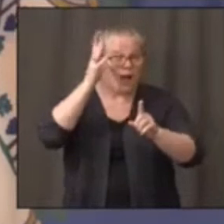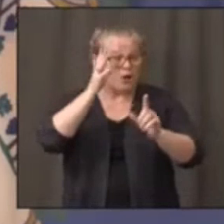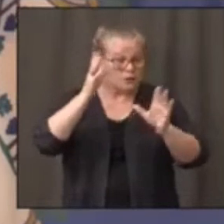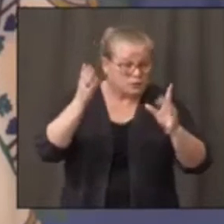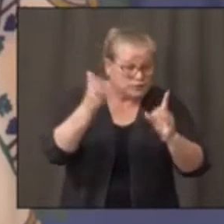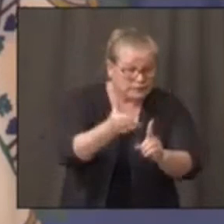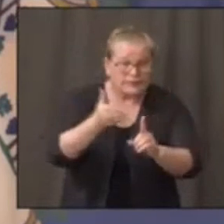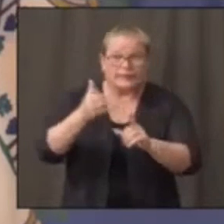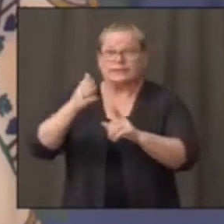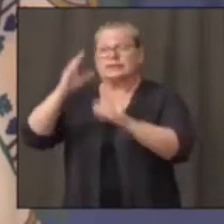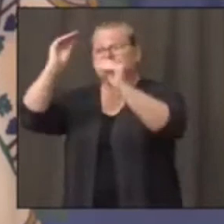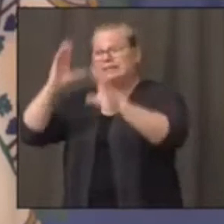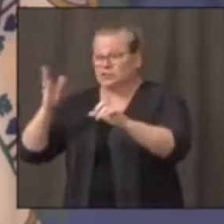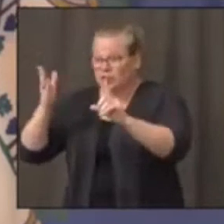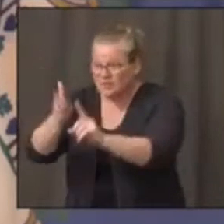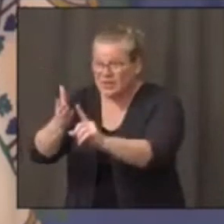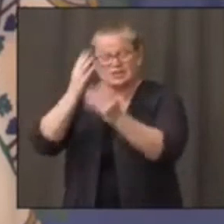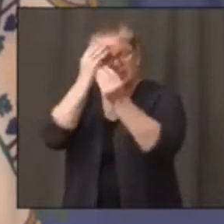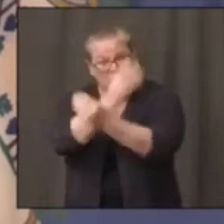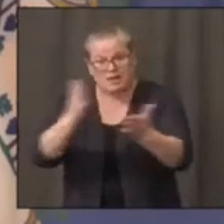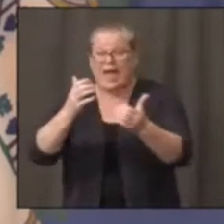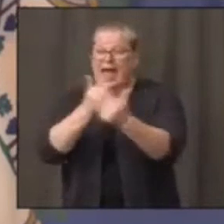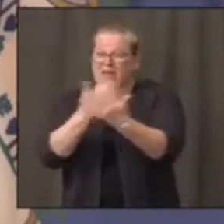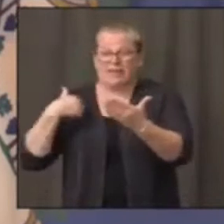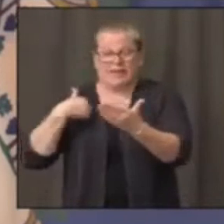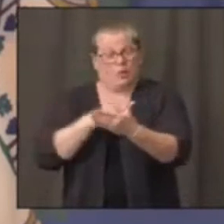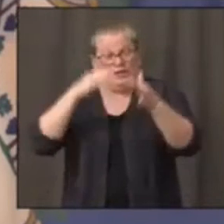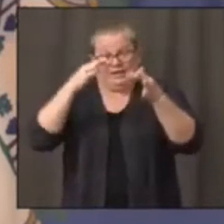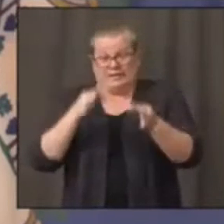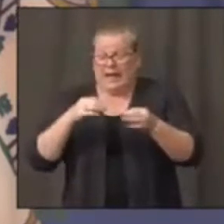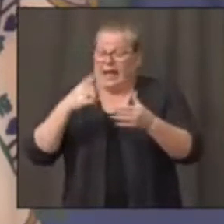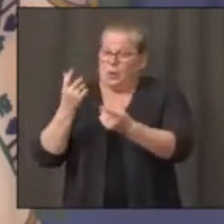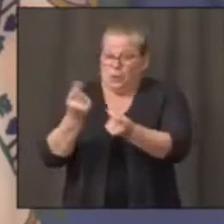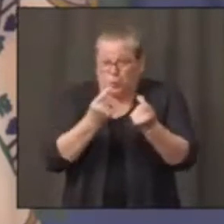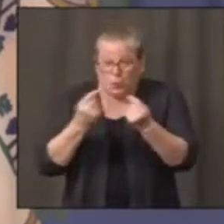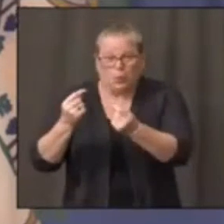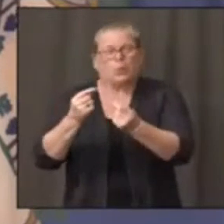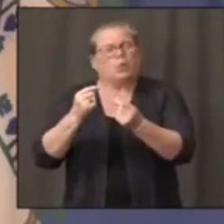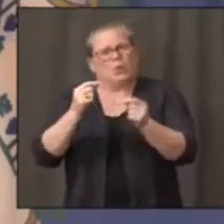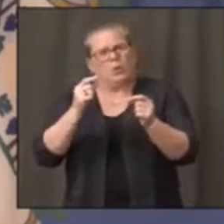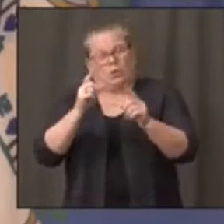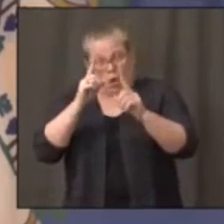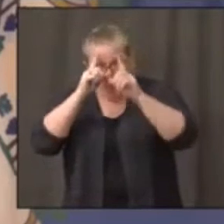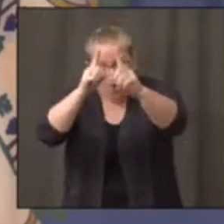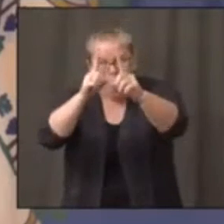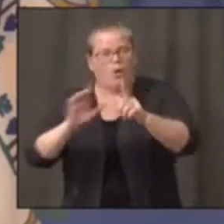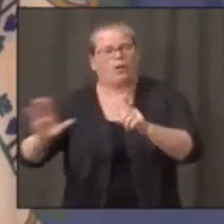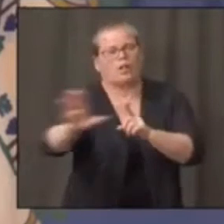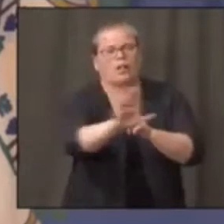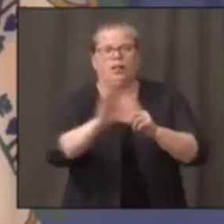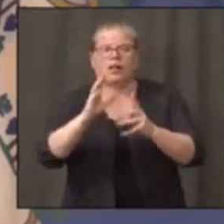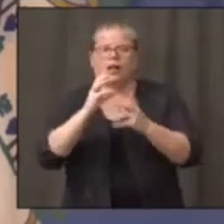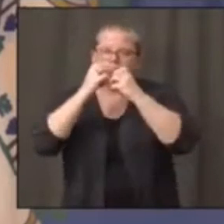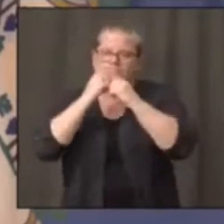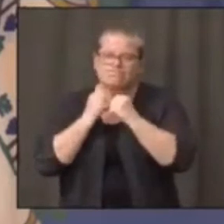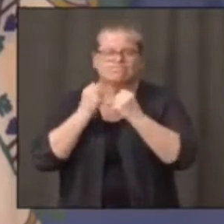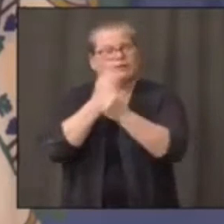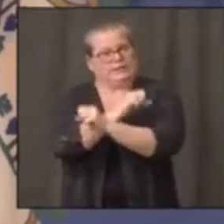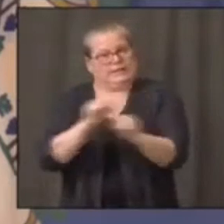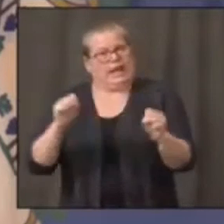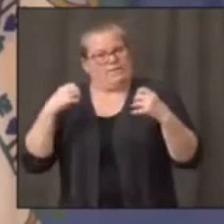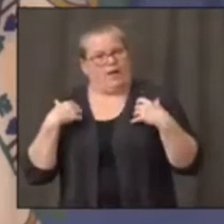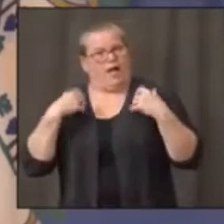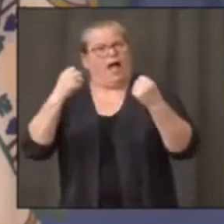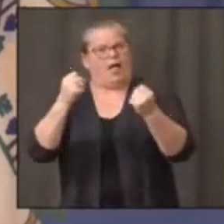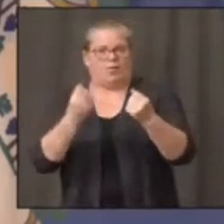that everything we're doing puts their public health first. You know, for the parents, we have a little more flexibility, as you know,